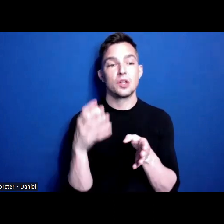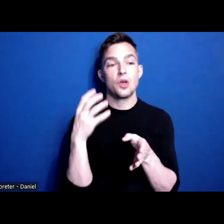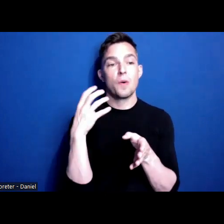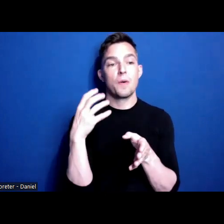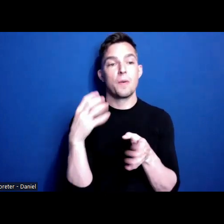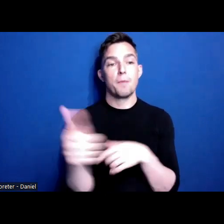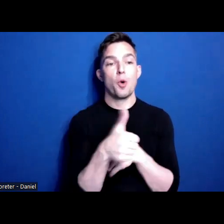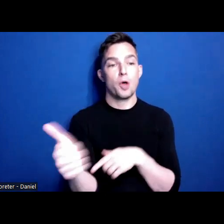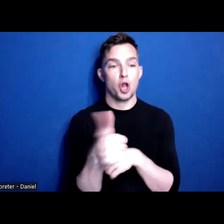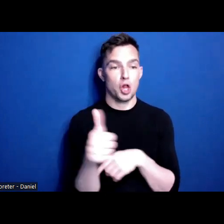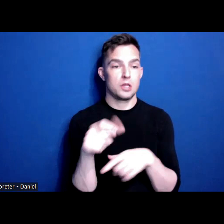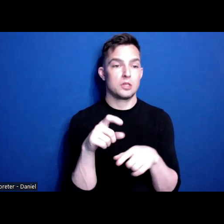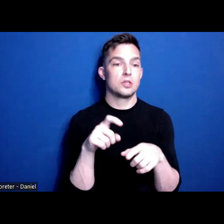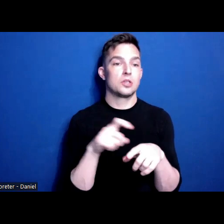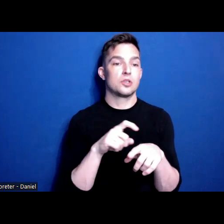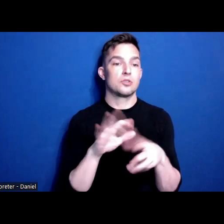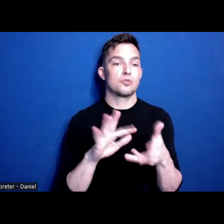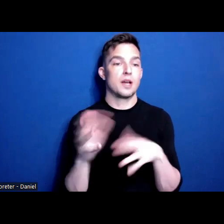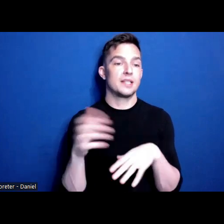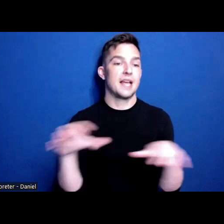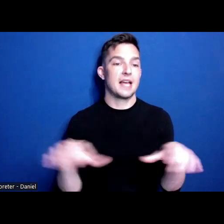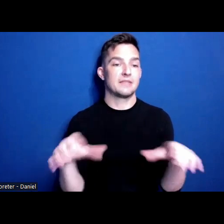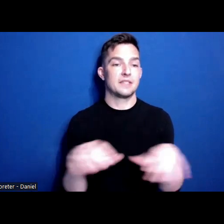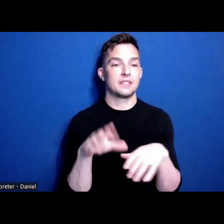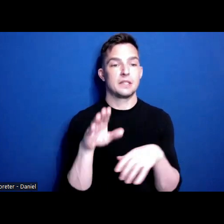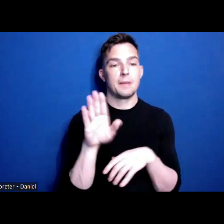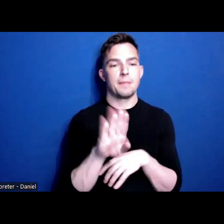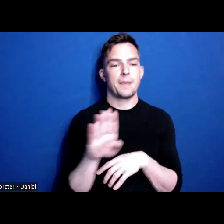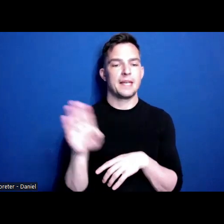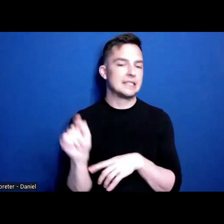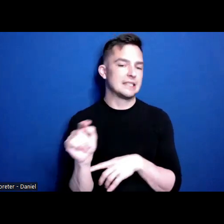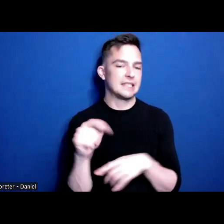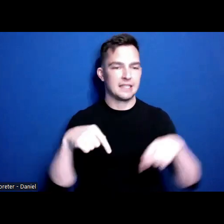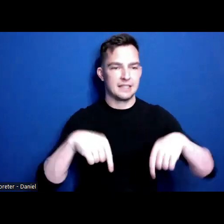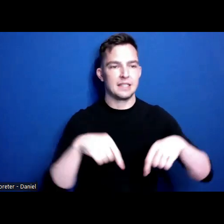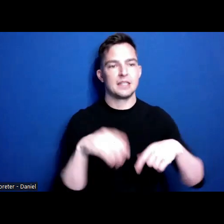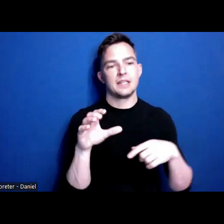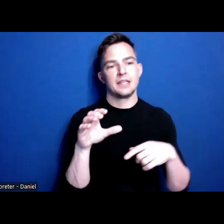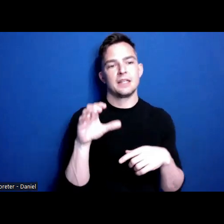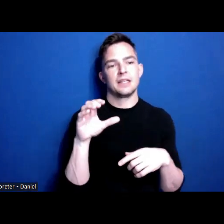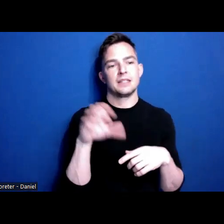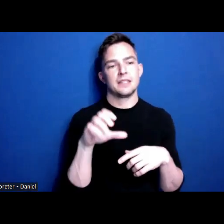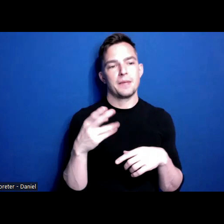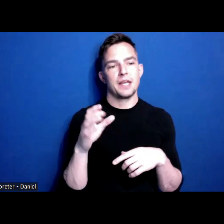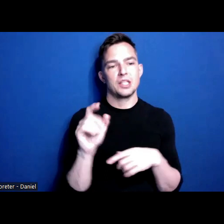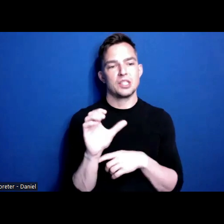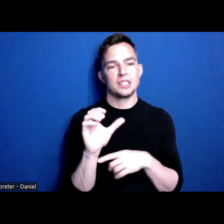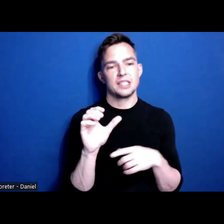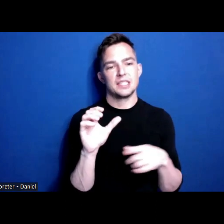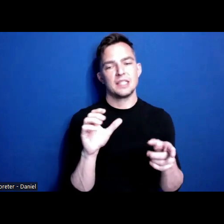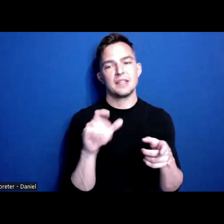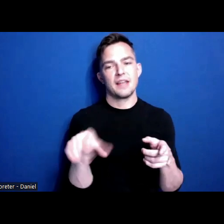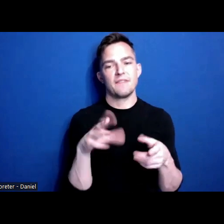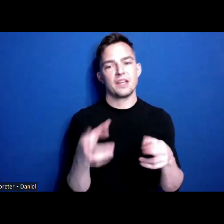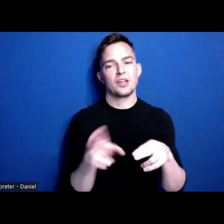crisis activations by Bluebonnet Trails, our CCBHC, have increased over time, especially since